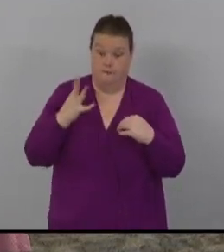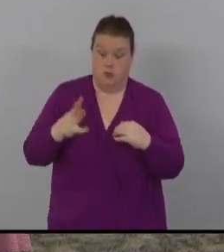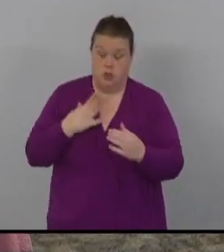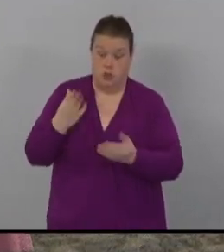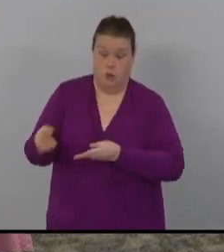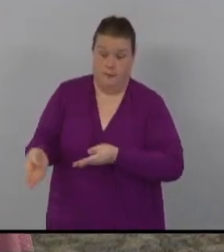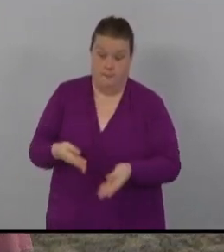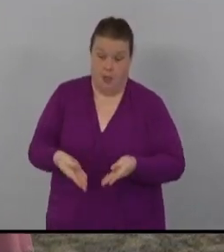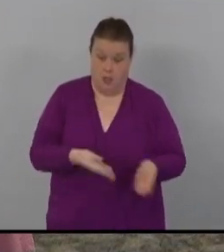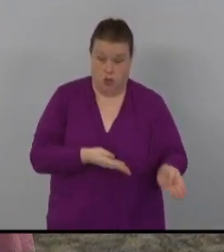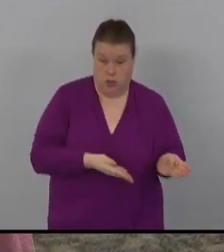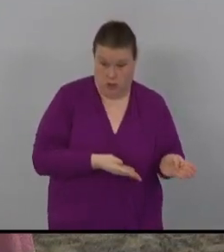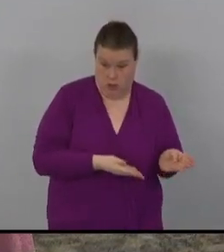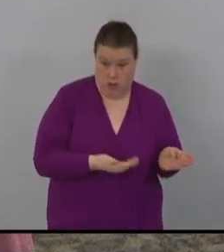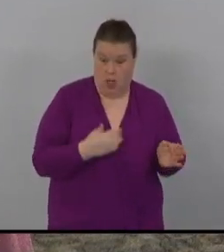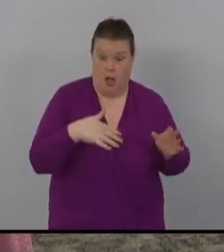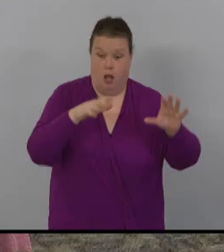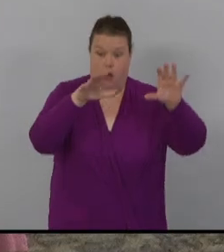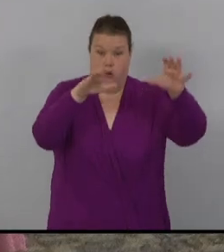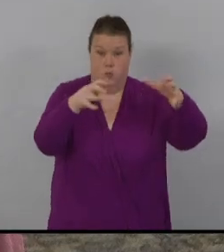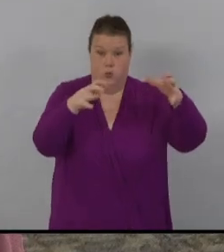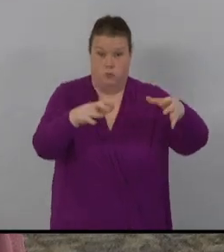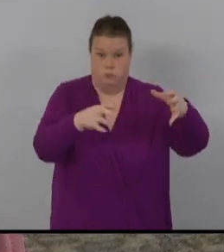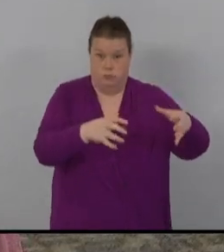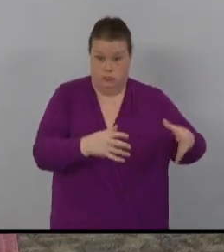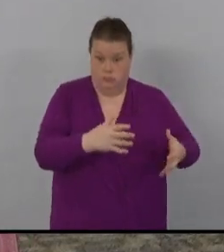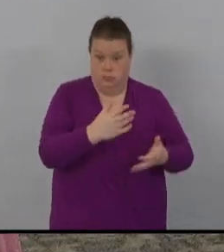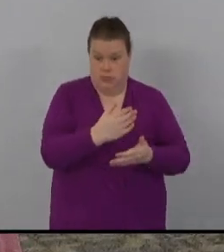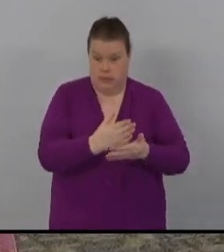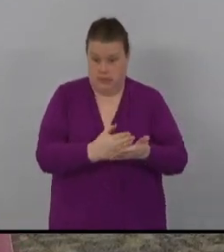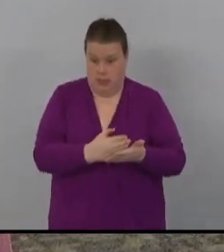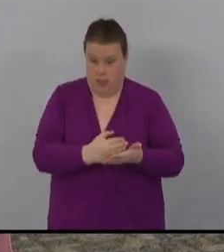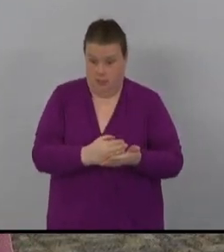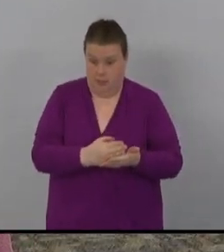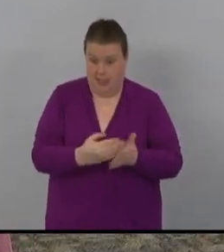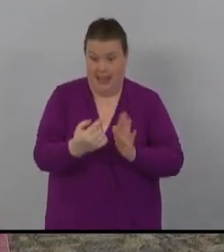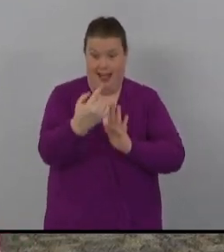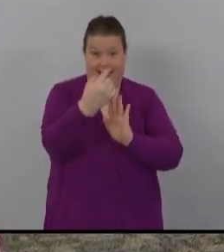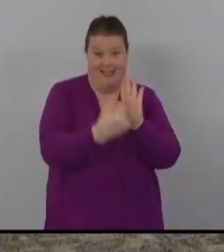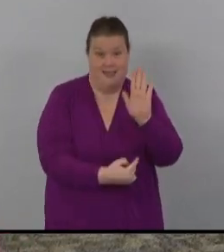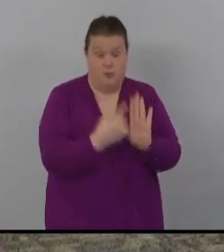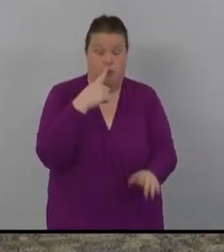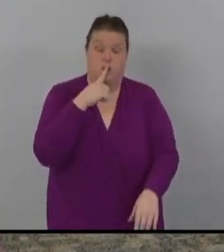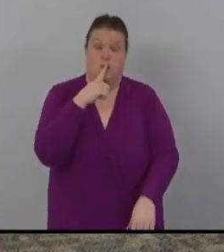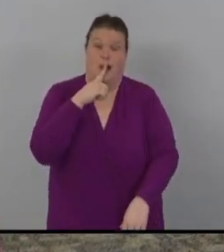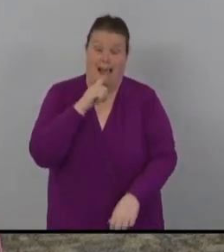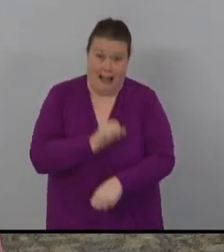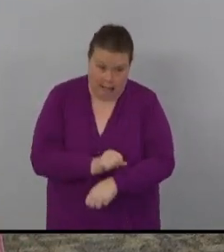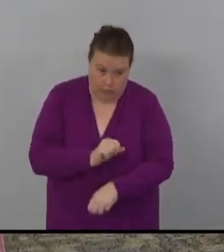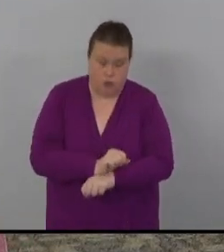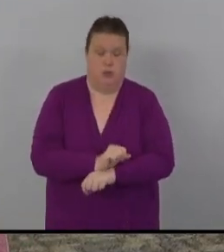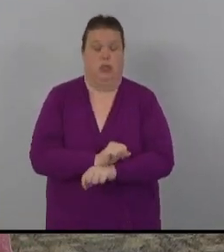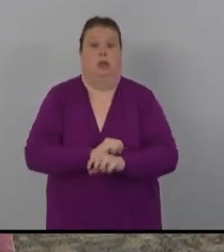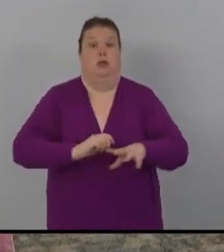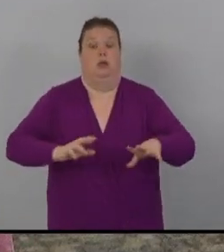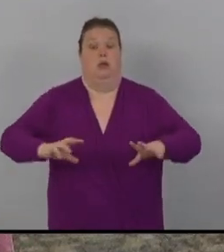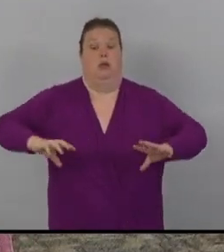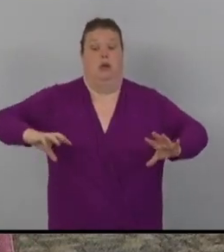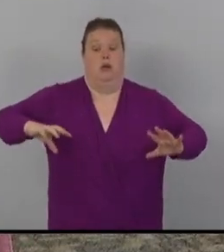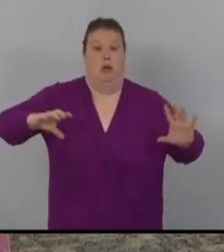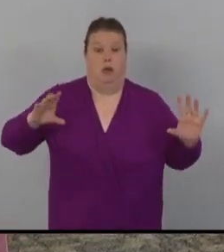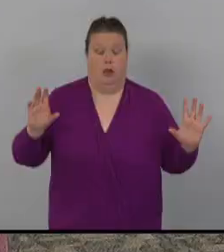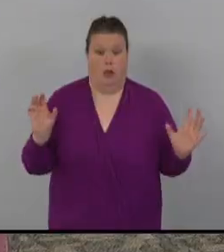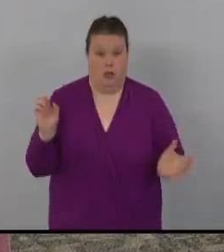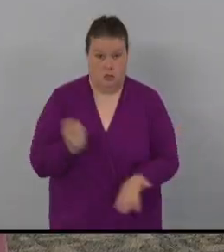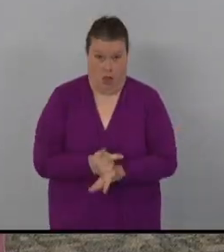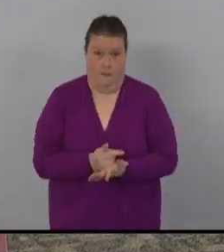sheet we were looking at kind of groups some of the functions. This is what you actually adopt by function. This is what you're required by law to